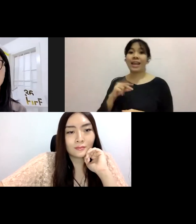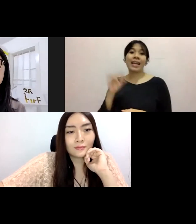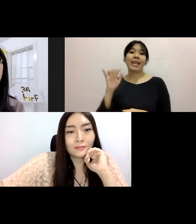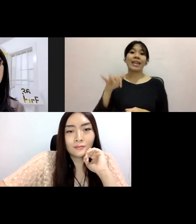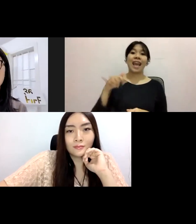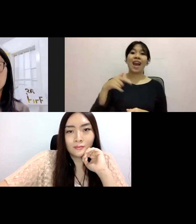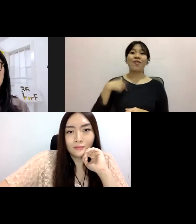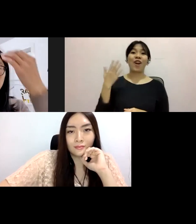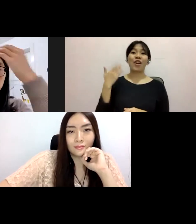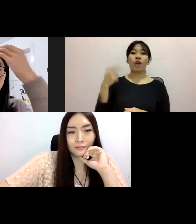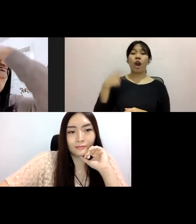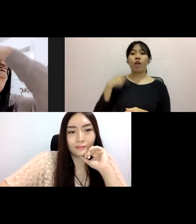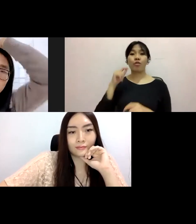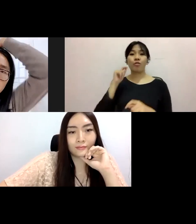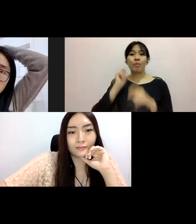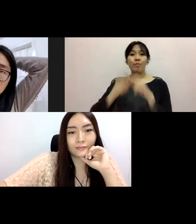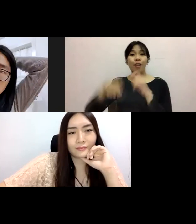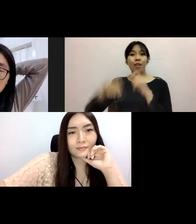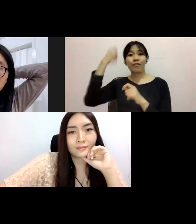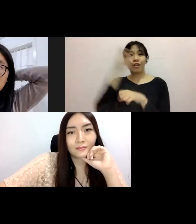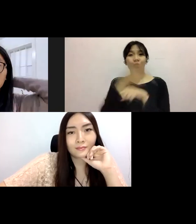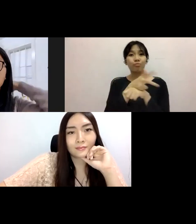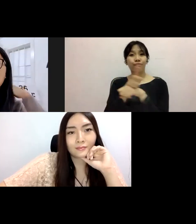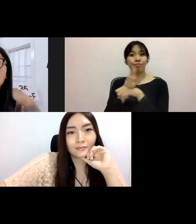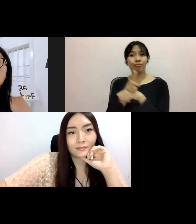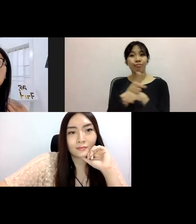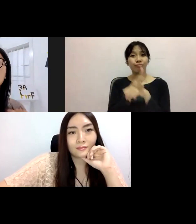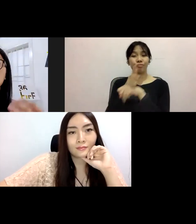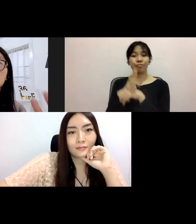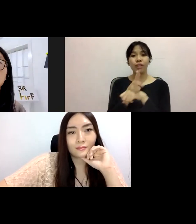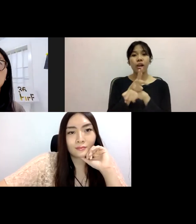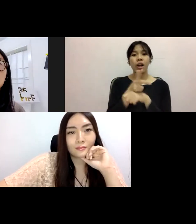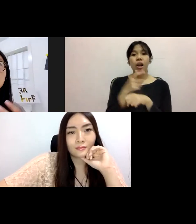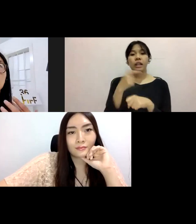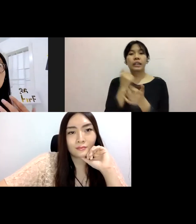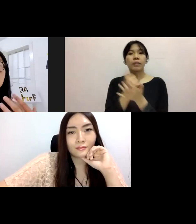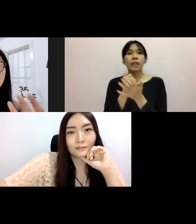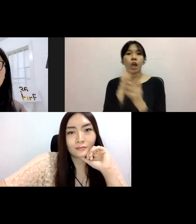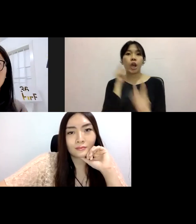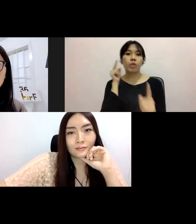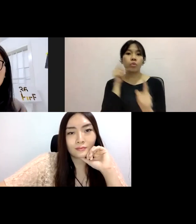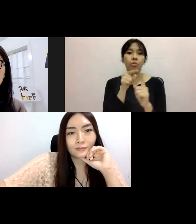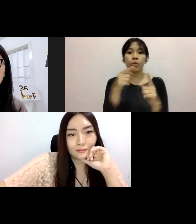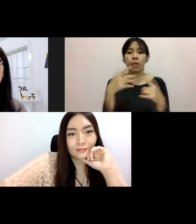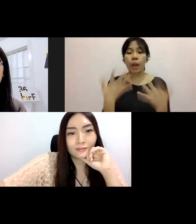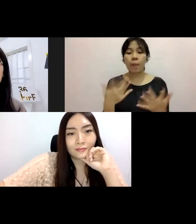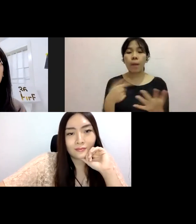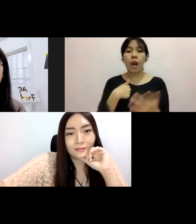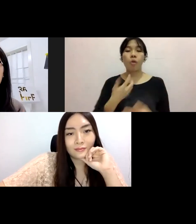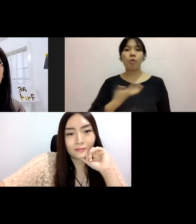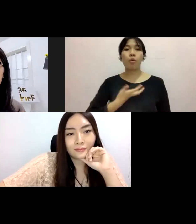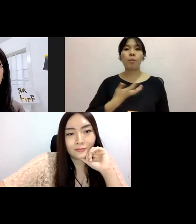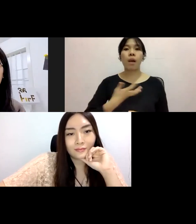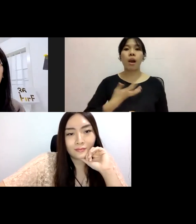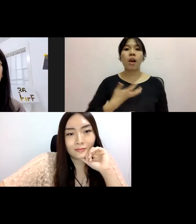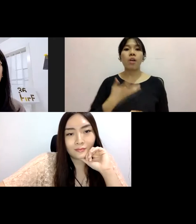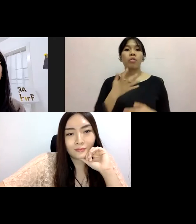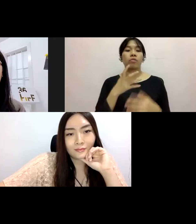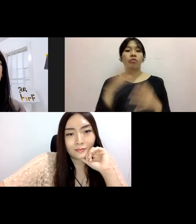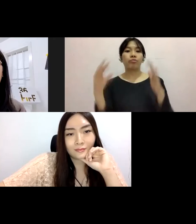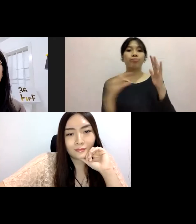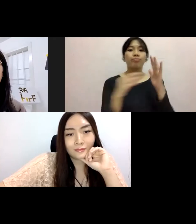originally just want to make a really like low profile, intimate film letter to my little